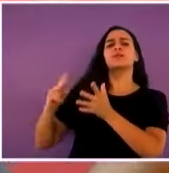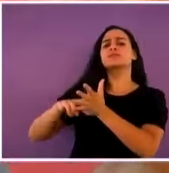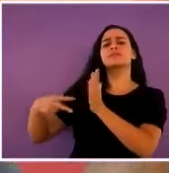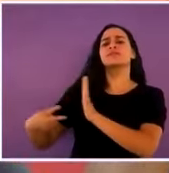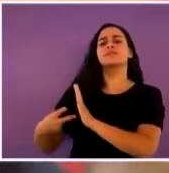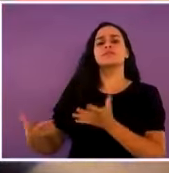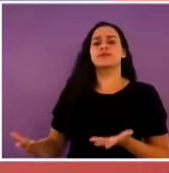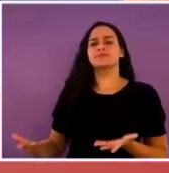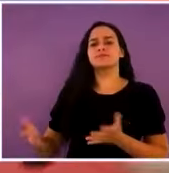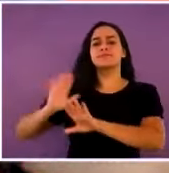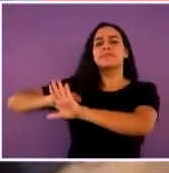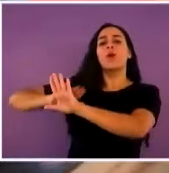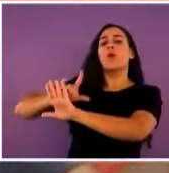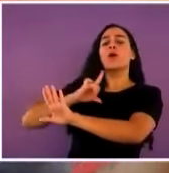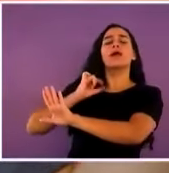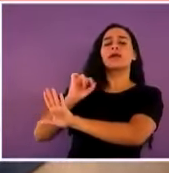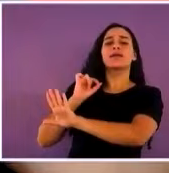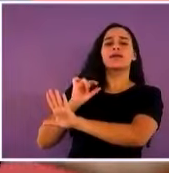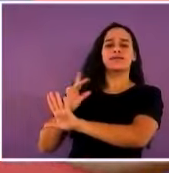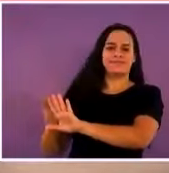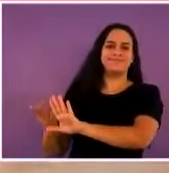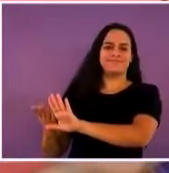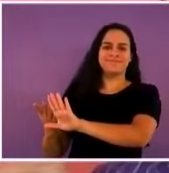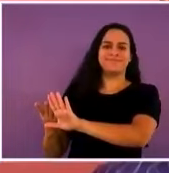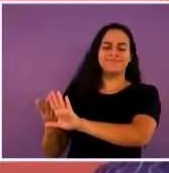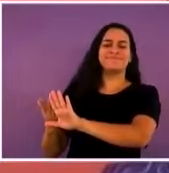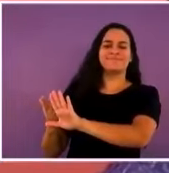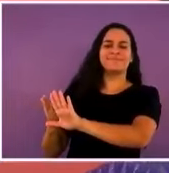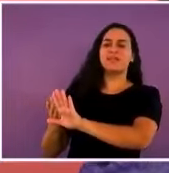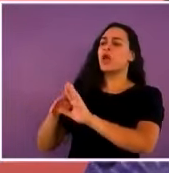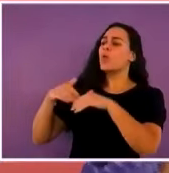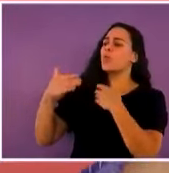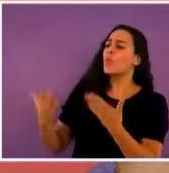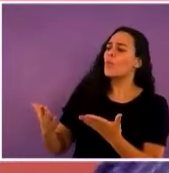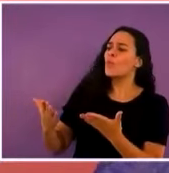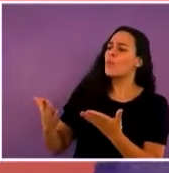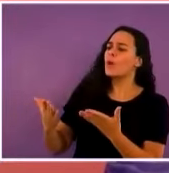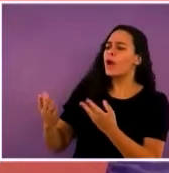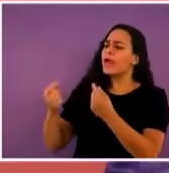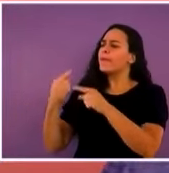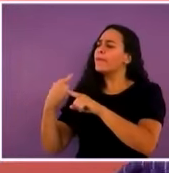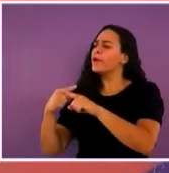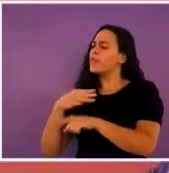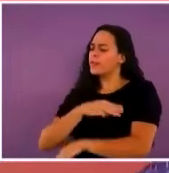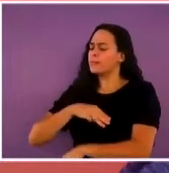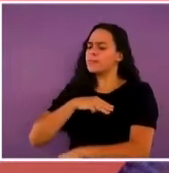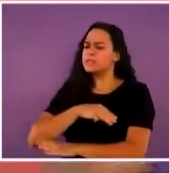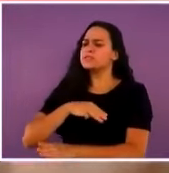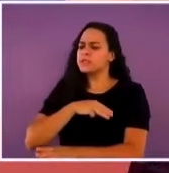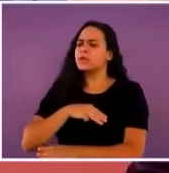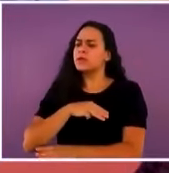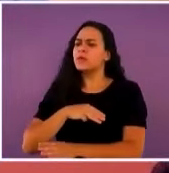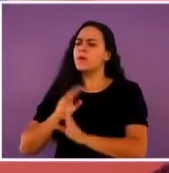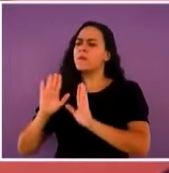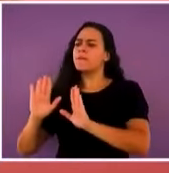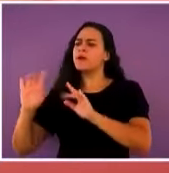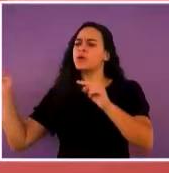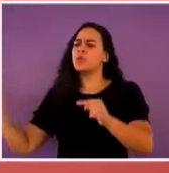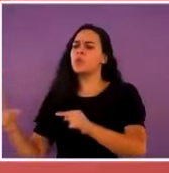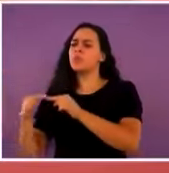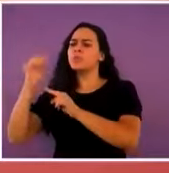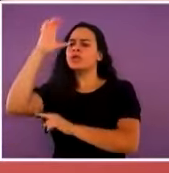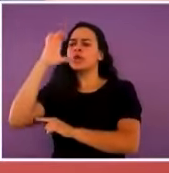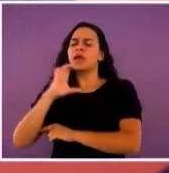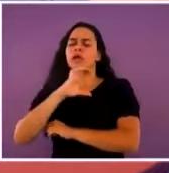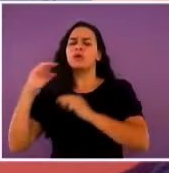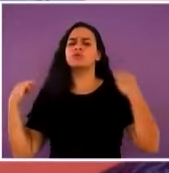the meaning of mission according to Pope Francis? Qual é então o sentido de missões de acordo com o Papa Francisco? It